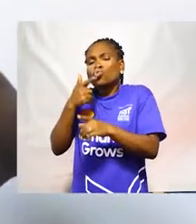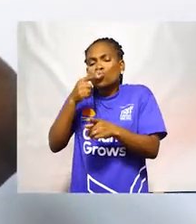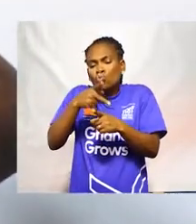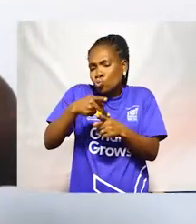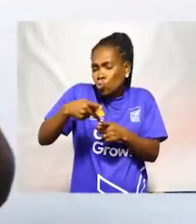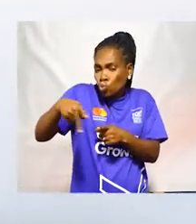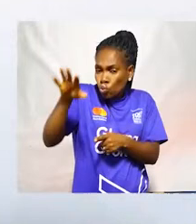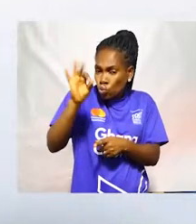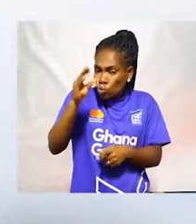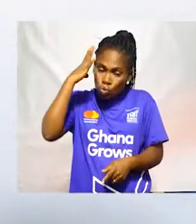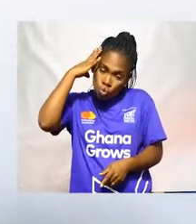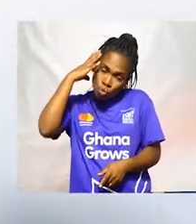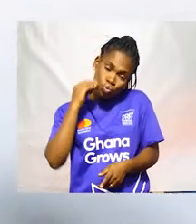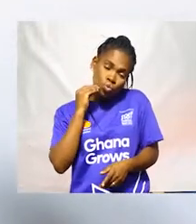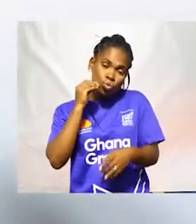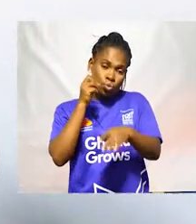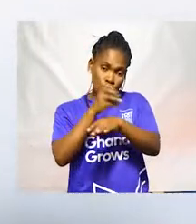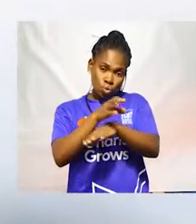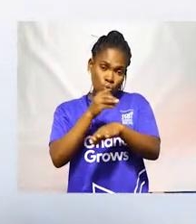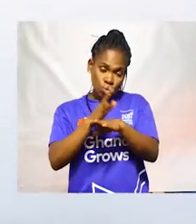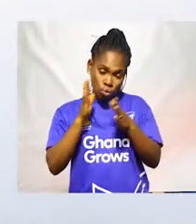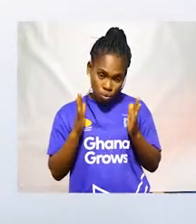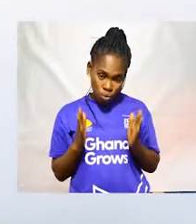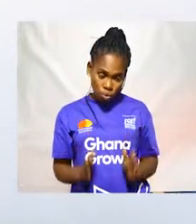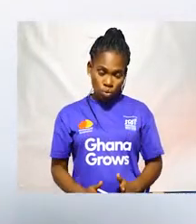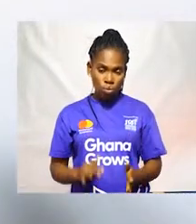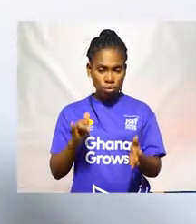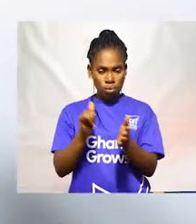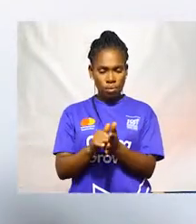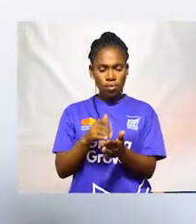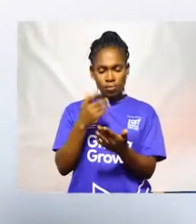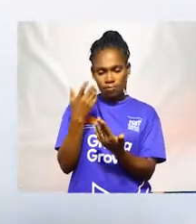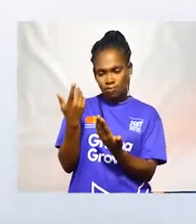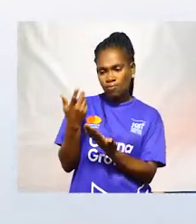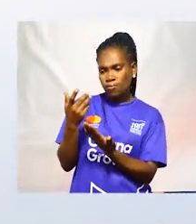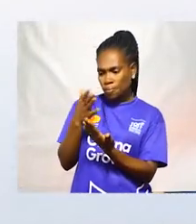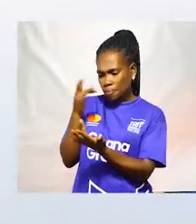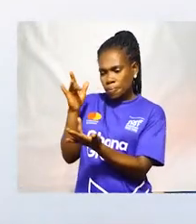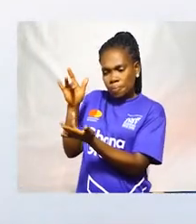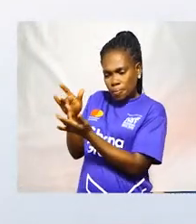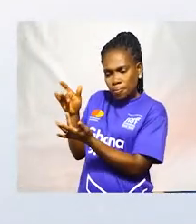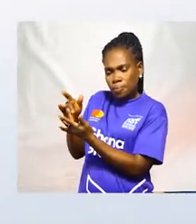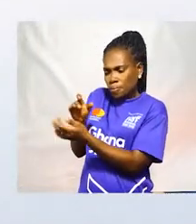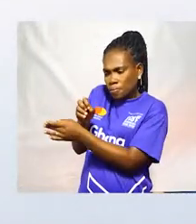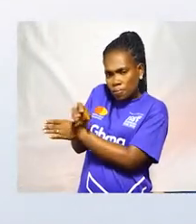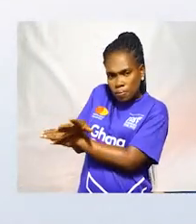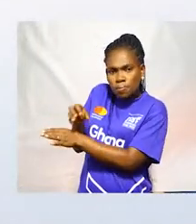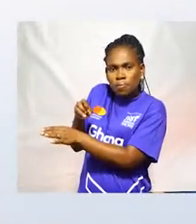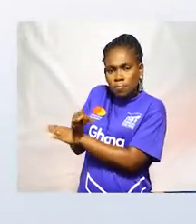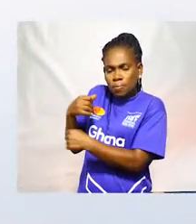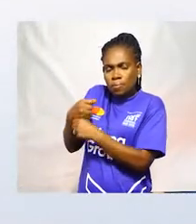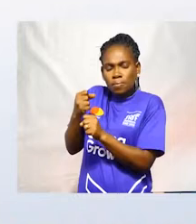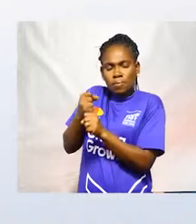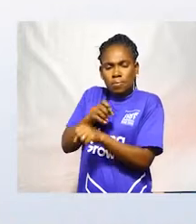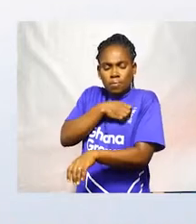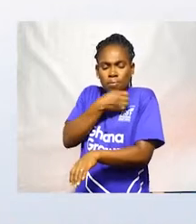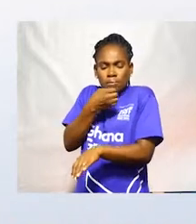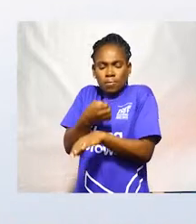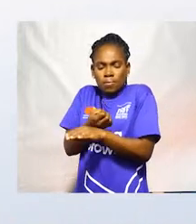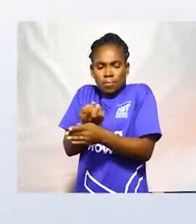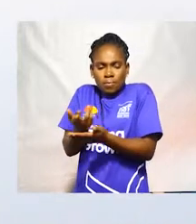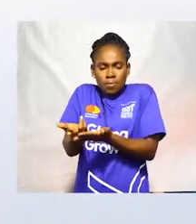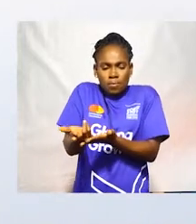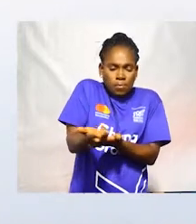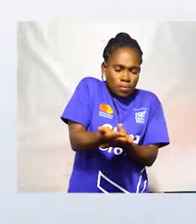you bring your energy back to the place where you're able to put the pieces